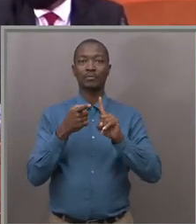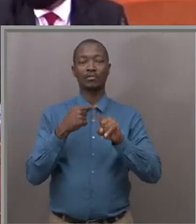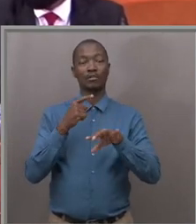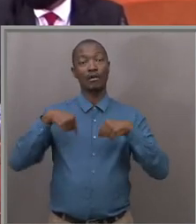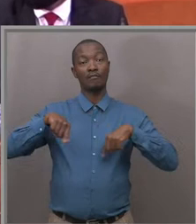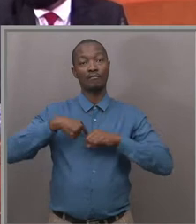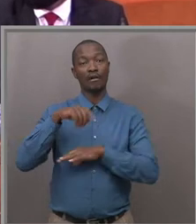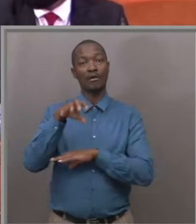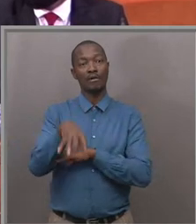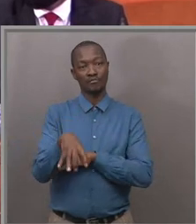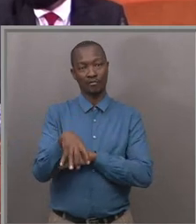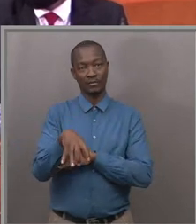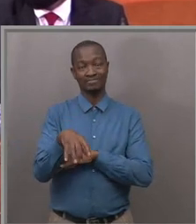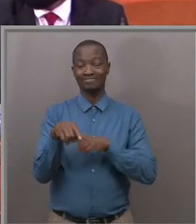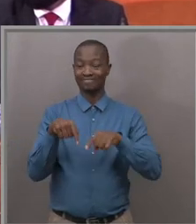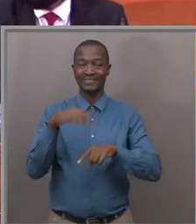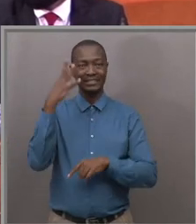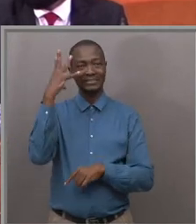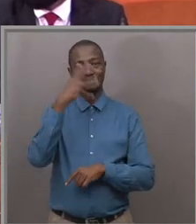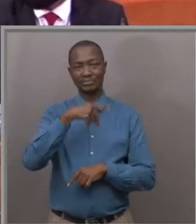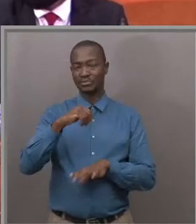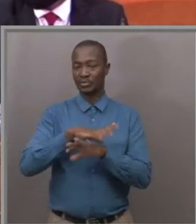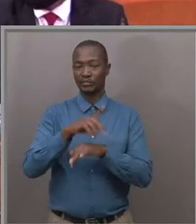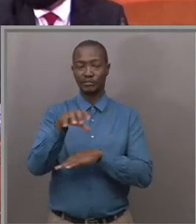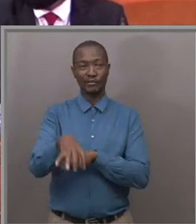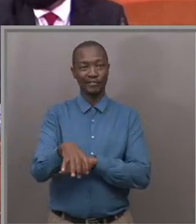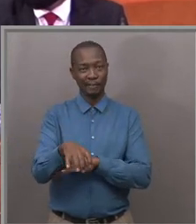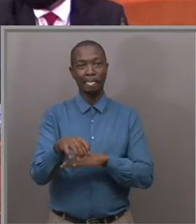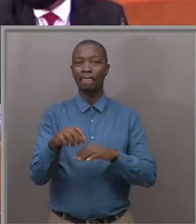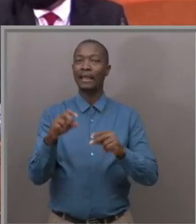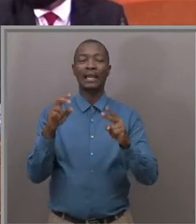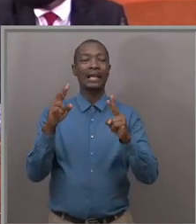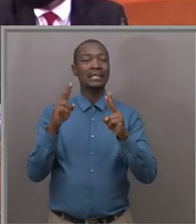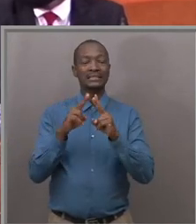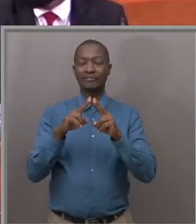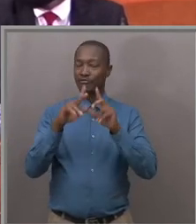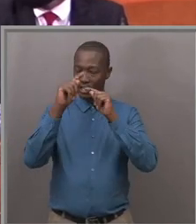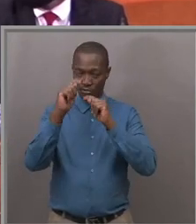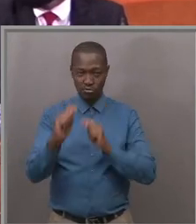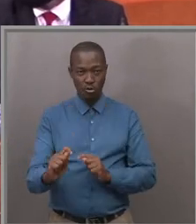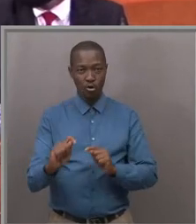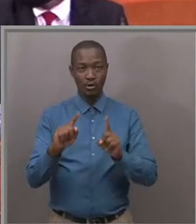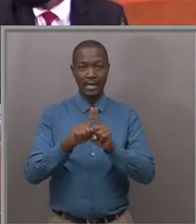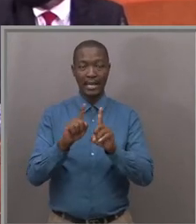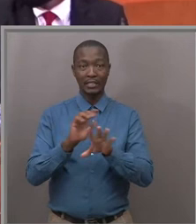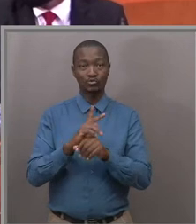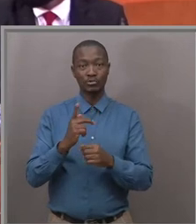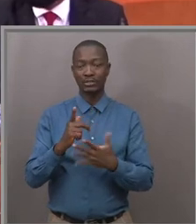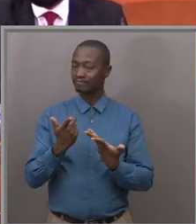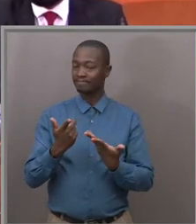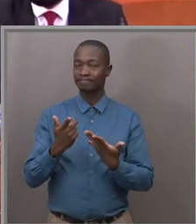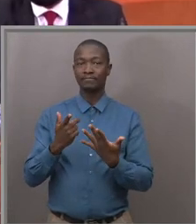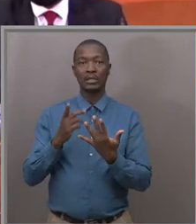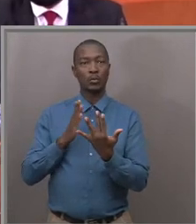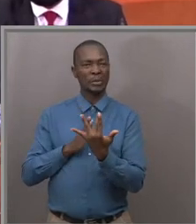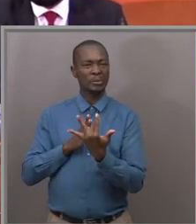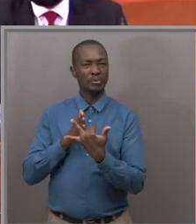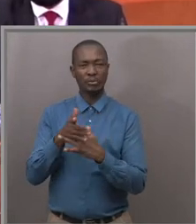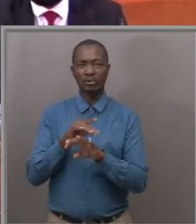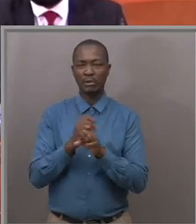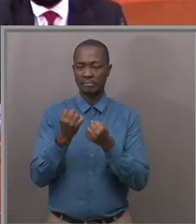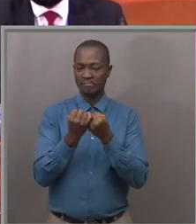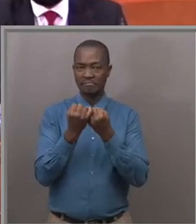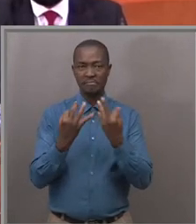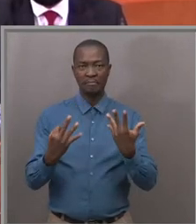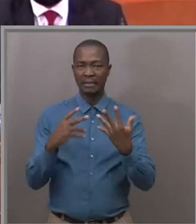beautiful province, it is an honor to do so, especially as we sail through the many